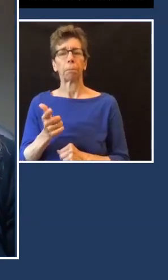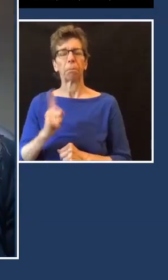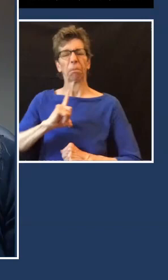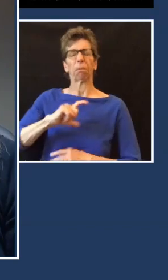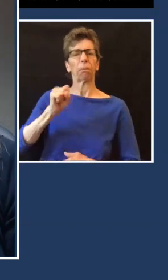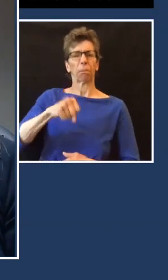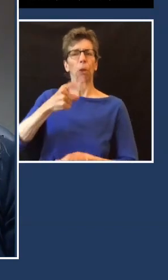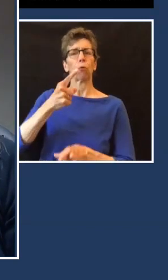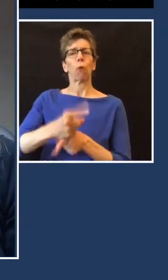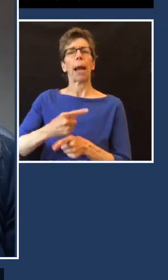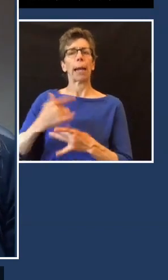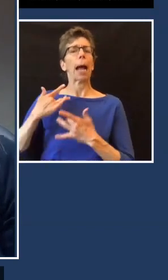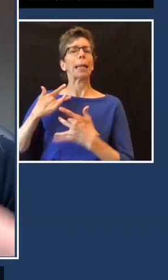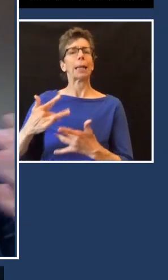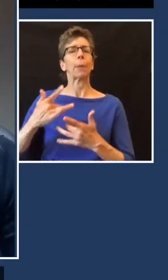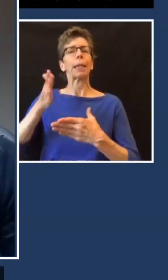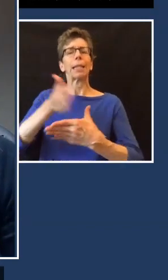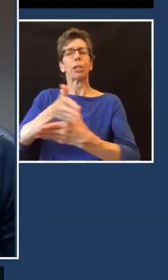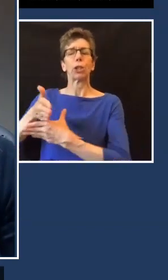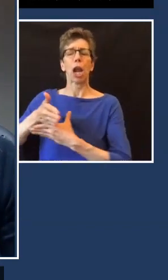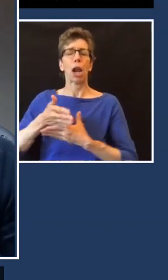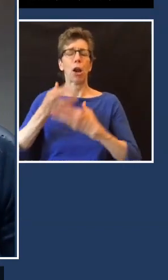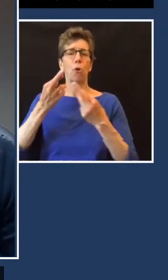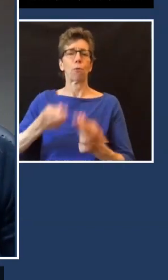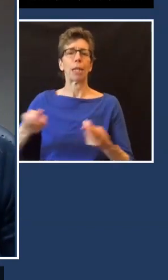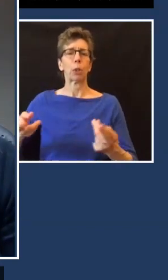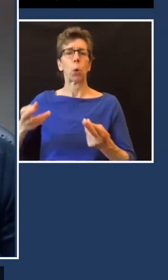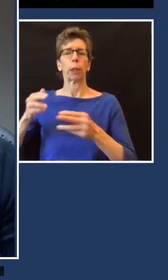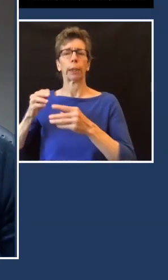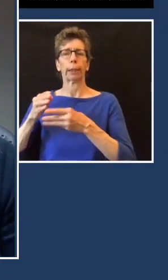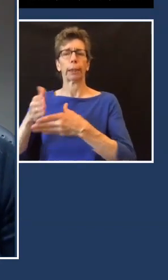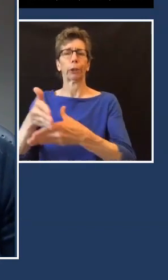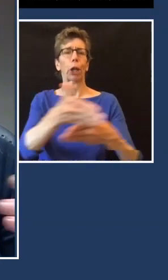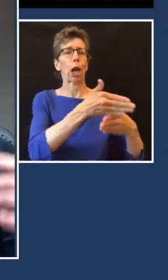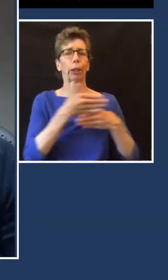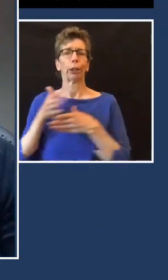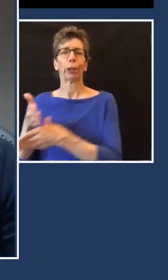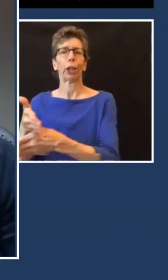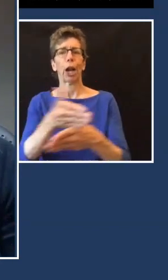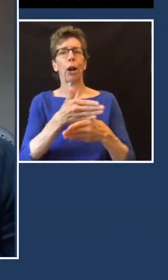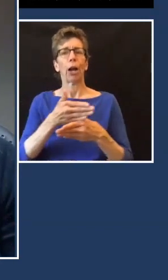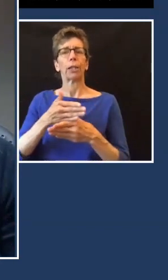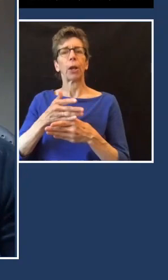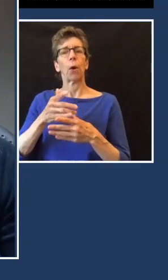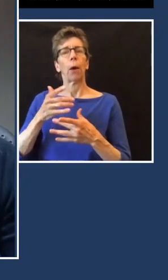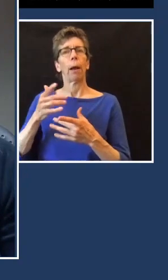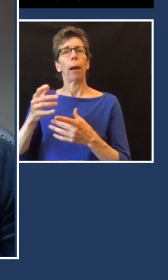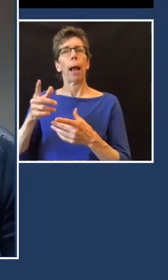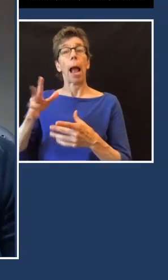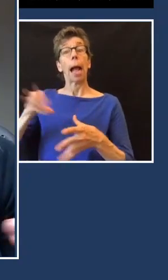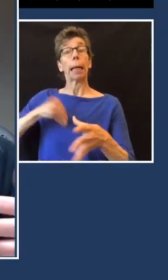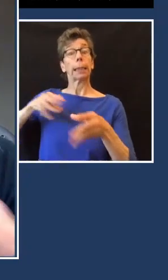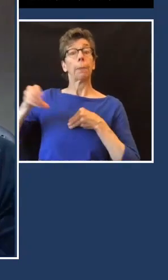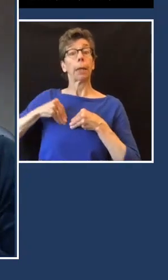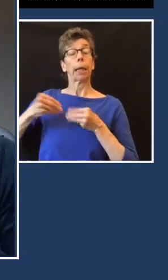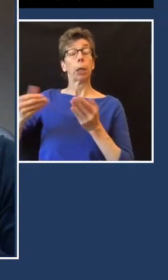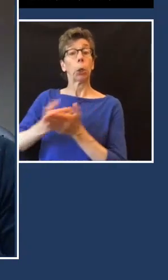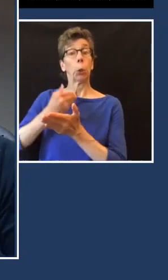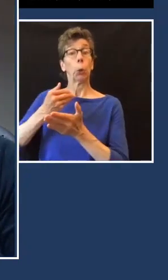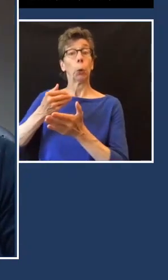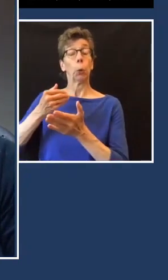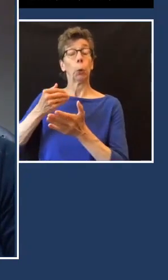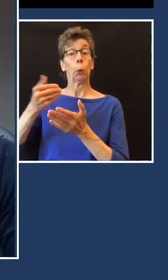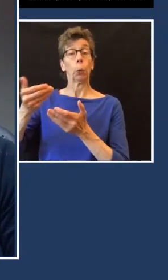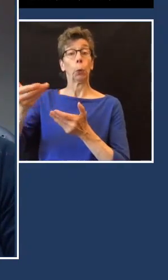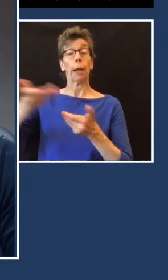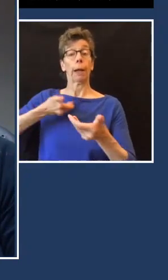sharing resources. And so back to your first question around how many people to accept, I tend to accept more people because most of what I